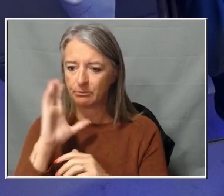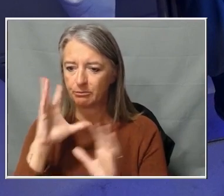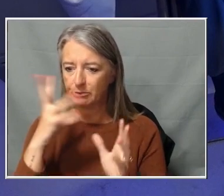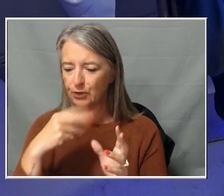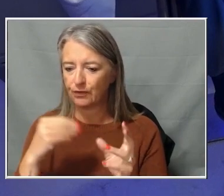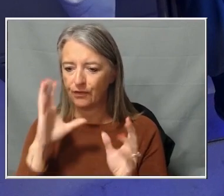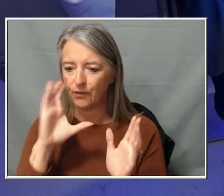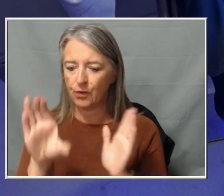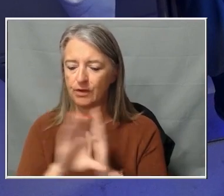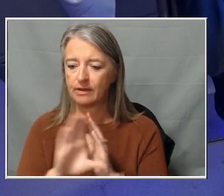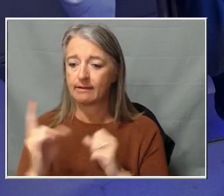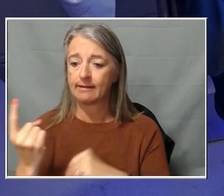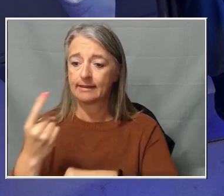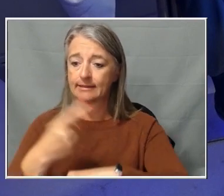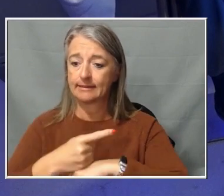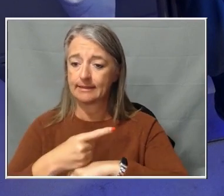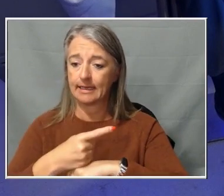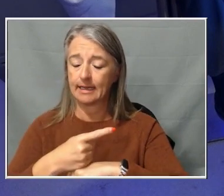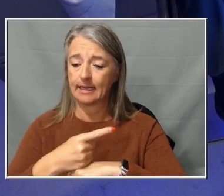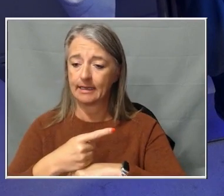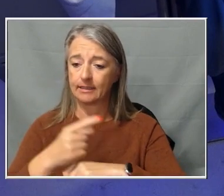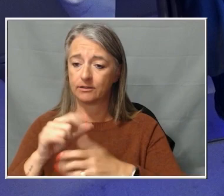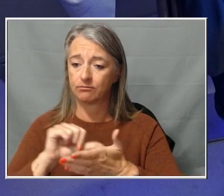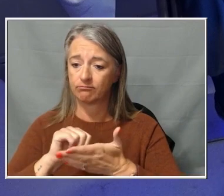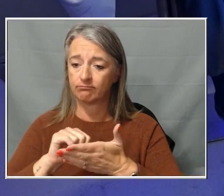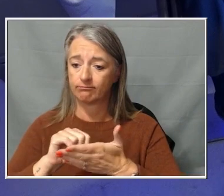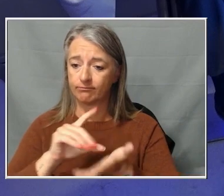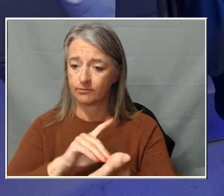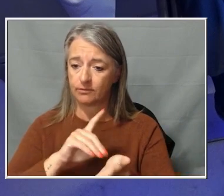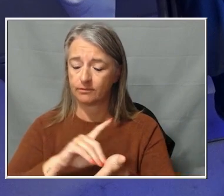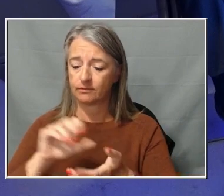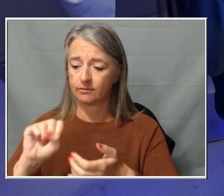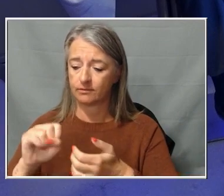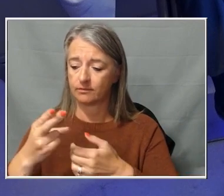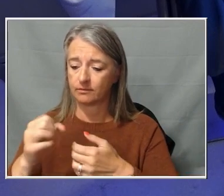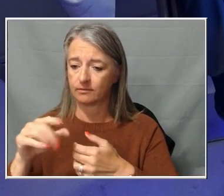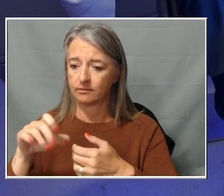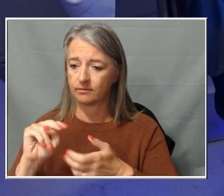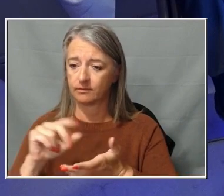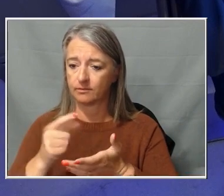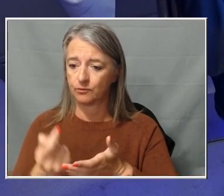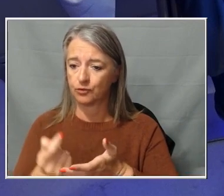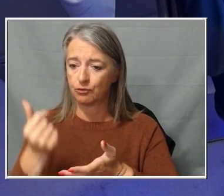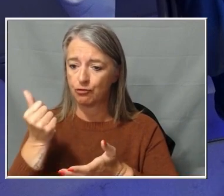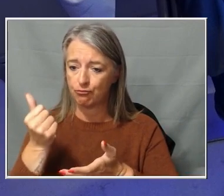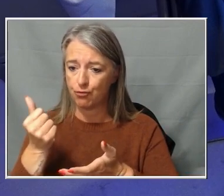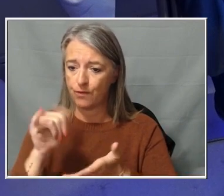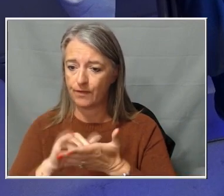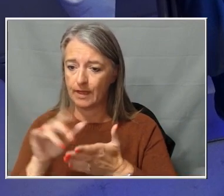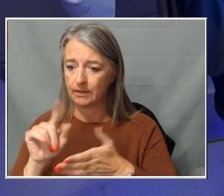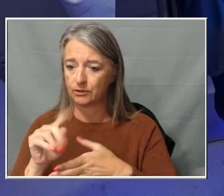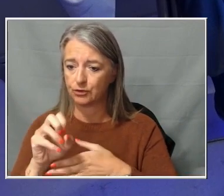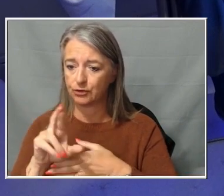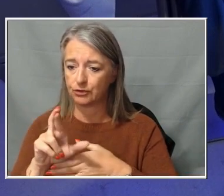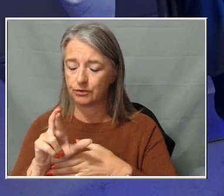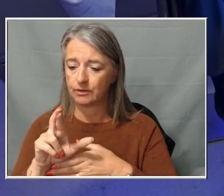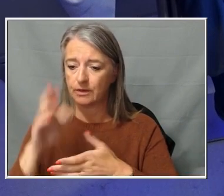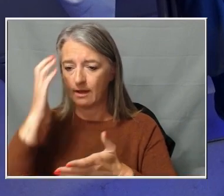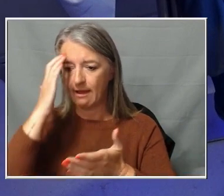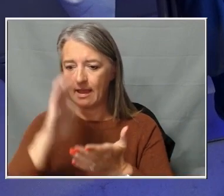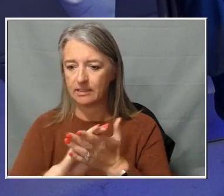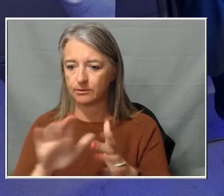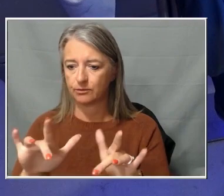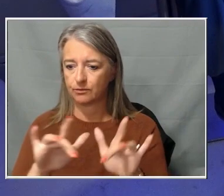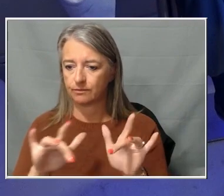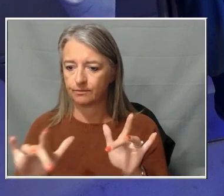next day, Dr. Jamou removed the tumor, and just after the surgery, your husband Andrew was recording audio when Dr.